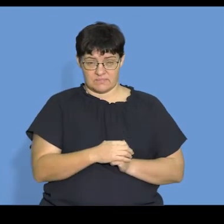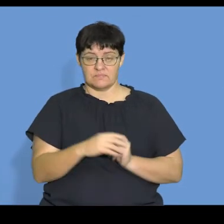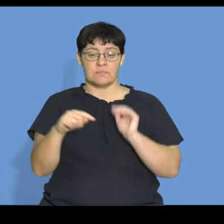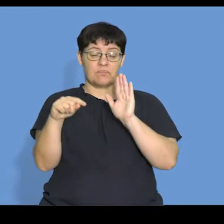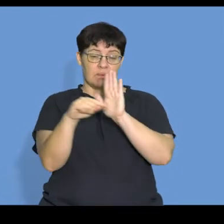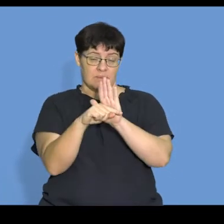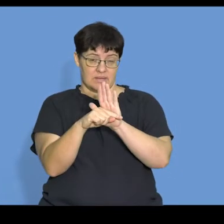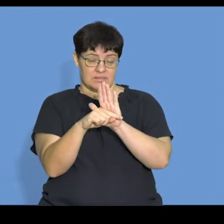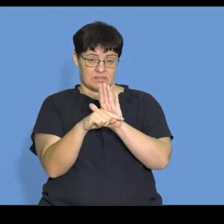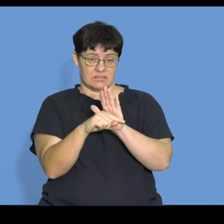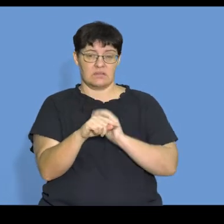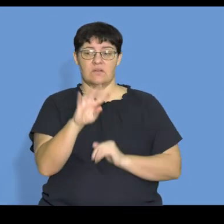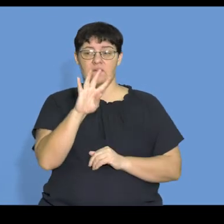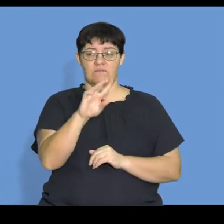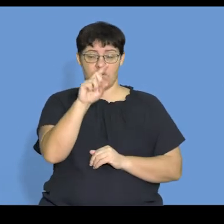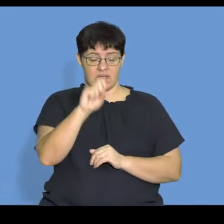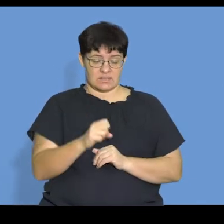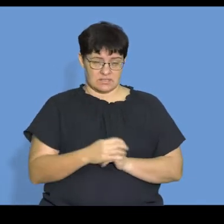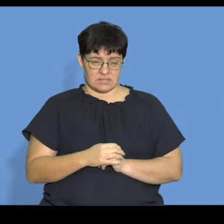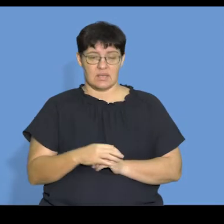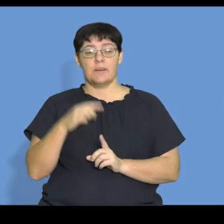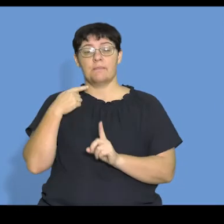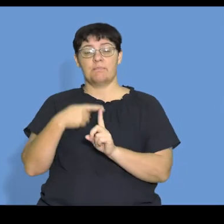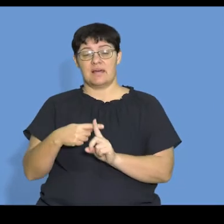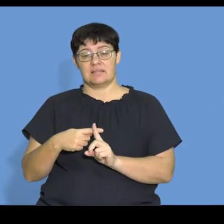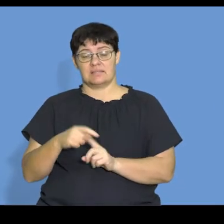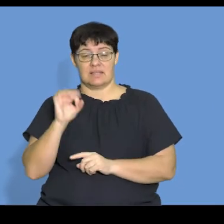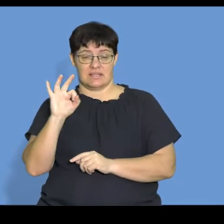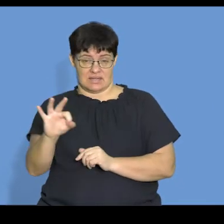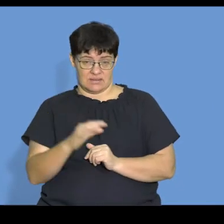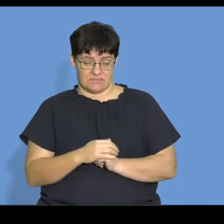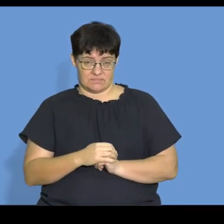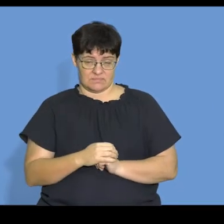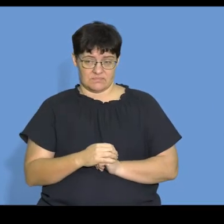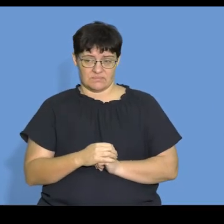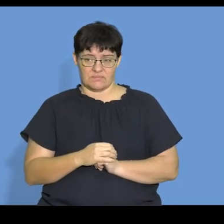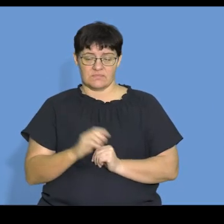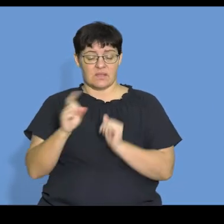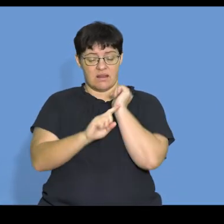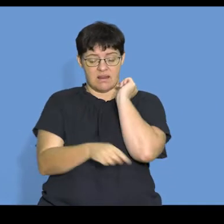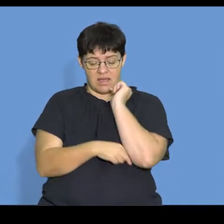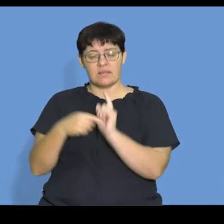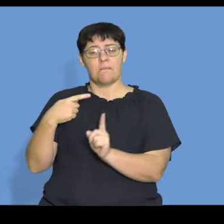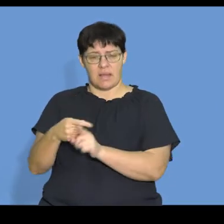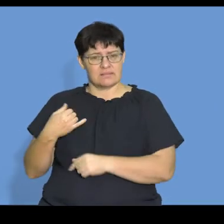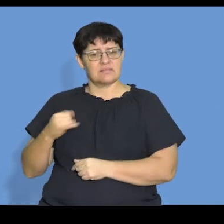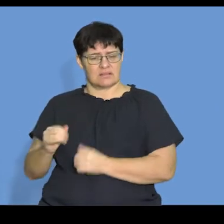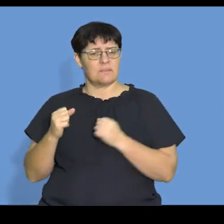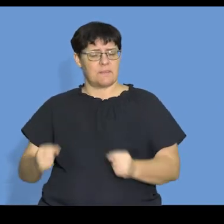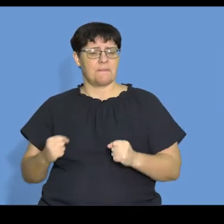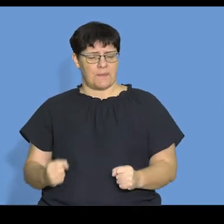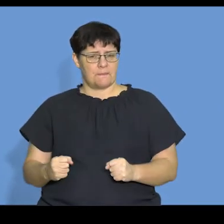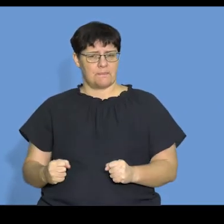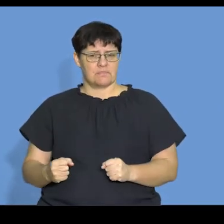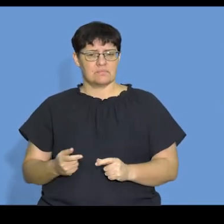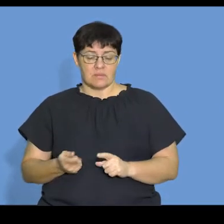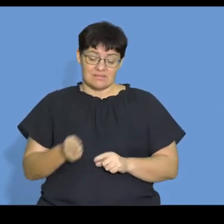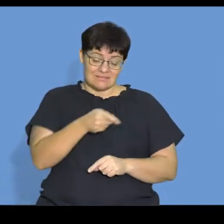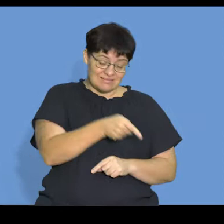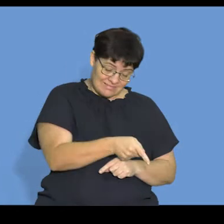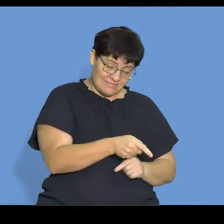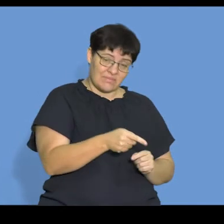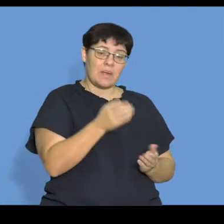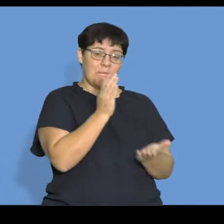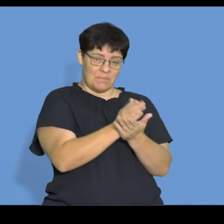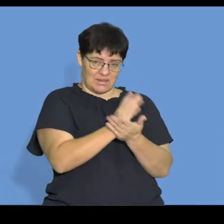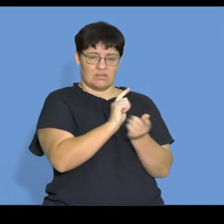minus 4x plus 3. The last term is still a plus, but now what has changed is the middle